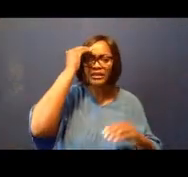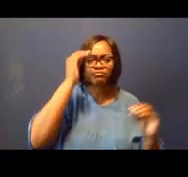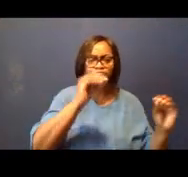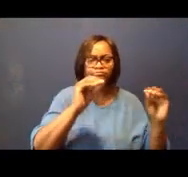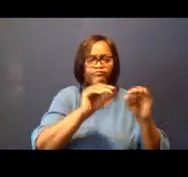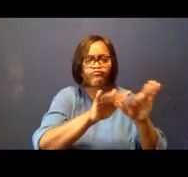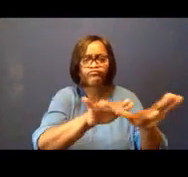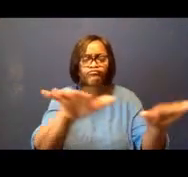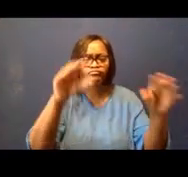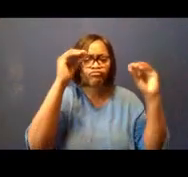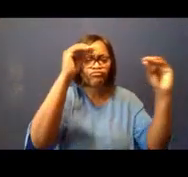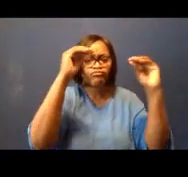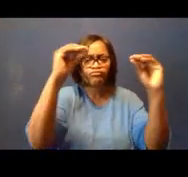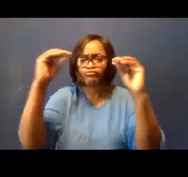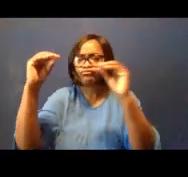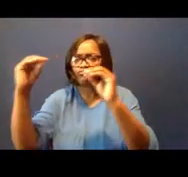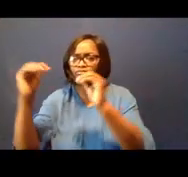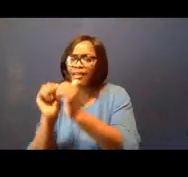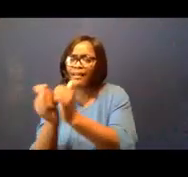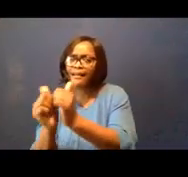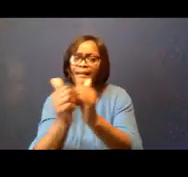the church,